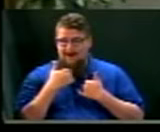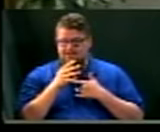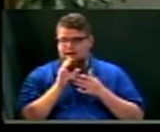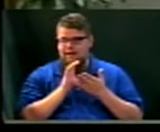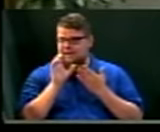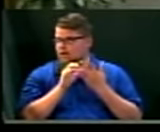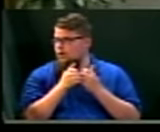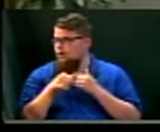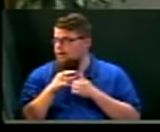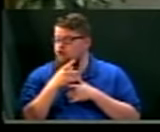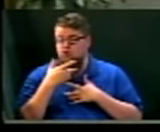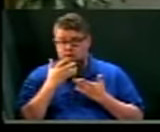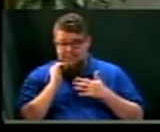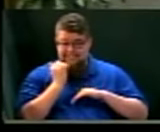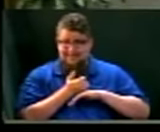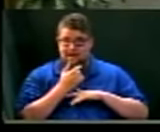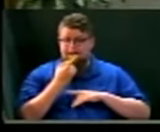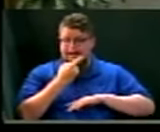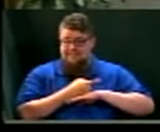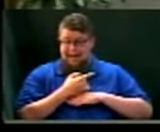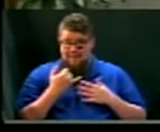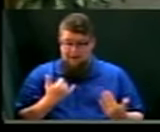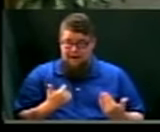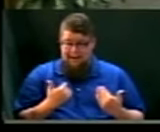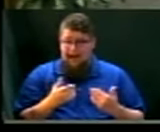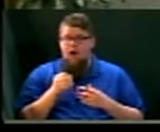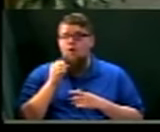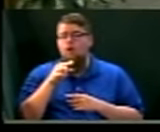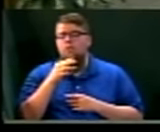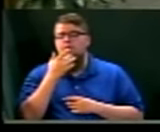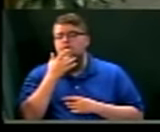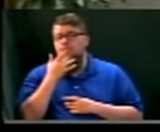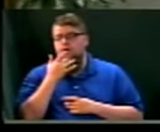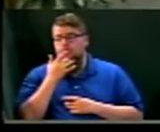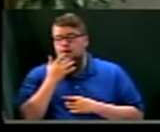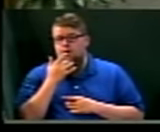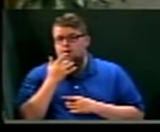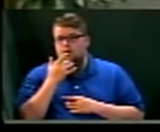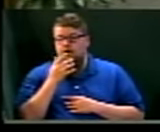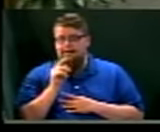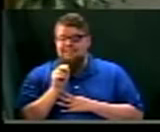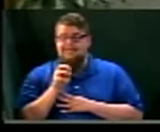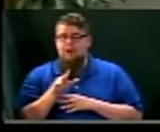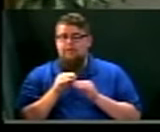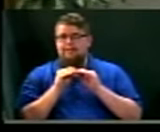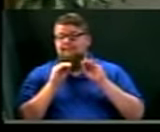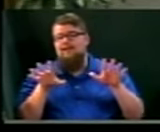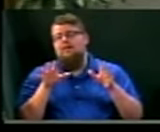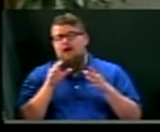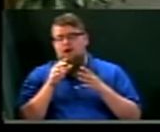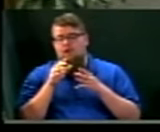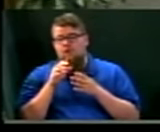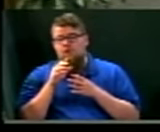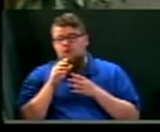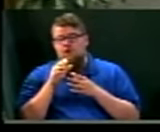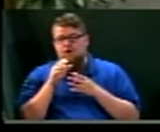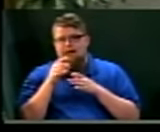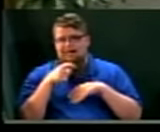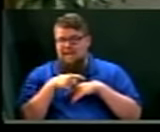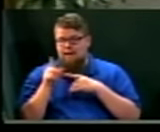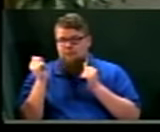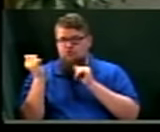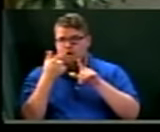Do you all want to set a time right now, or would you rather send in or have Terry send out a time and you all agree to